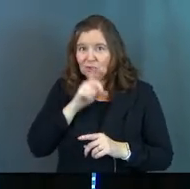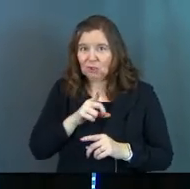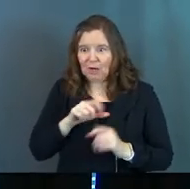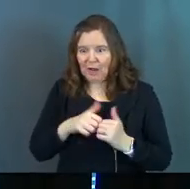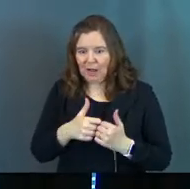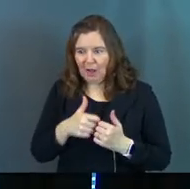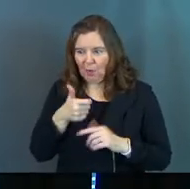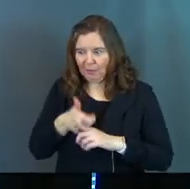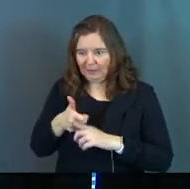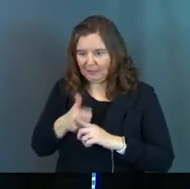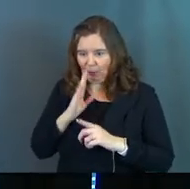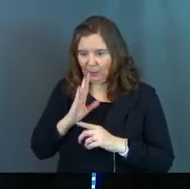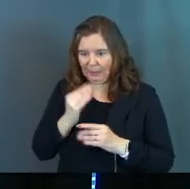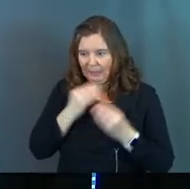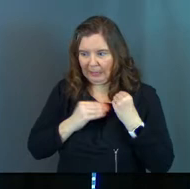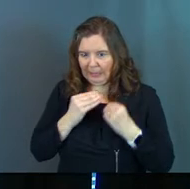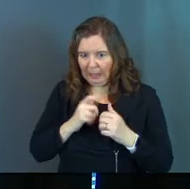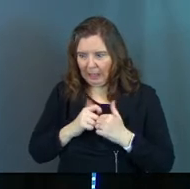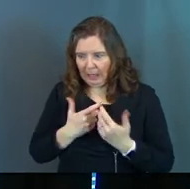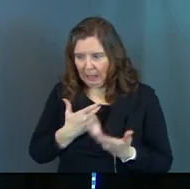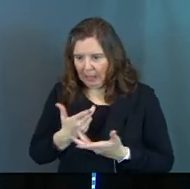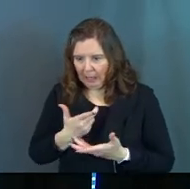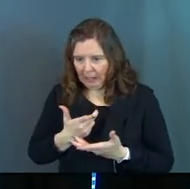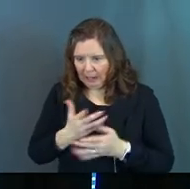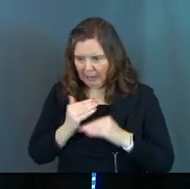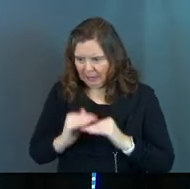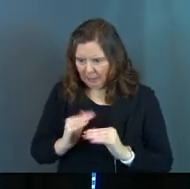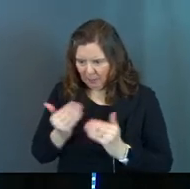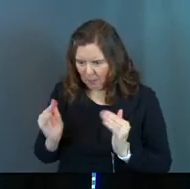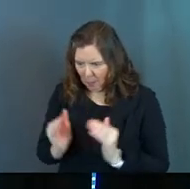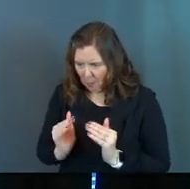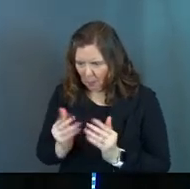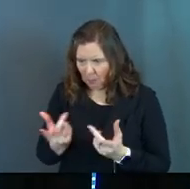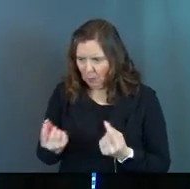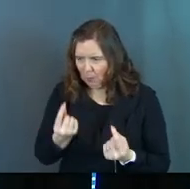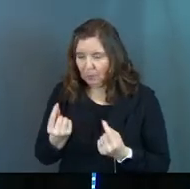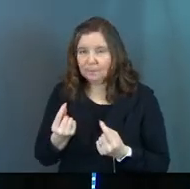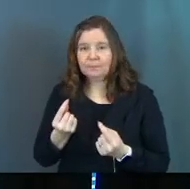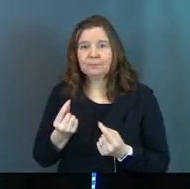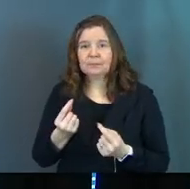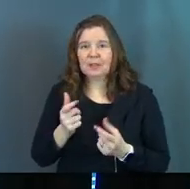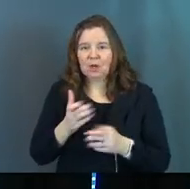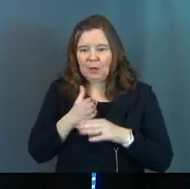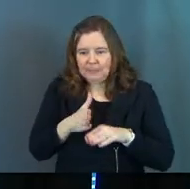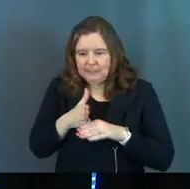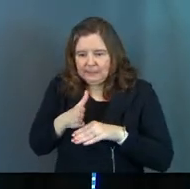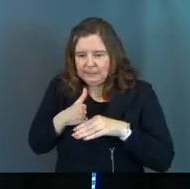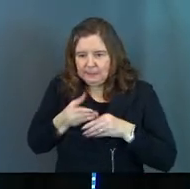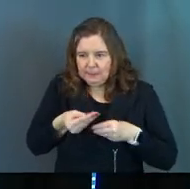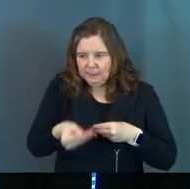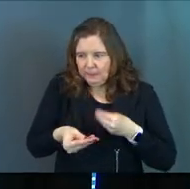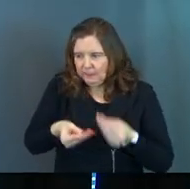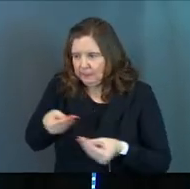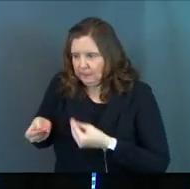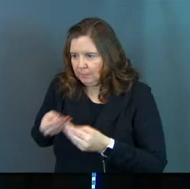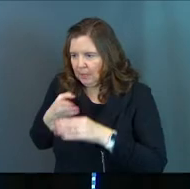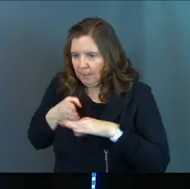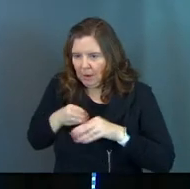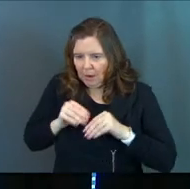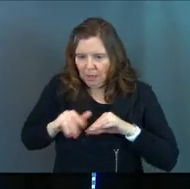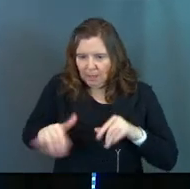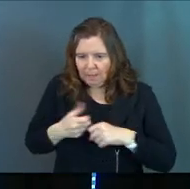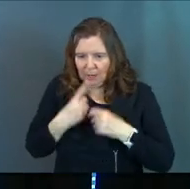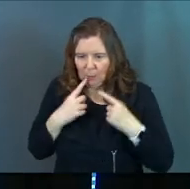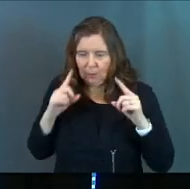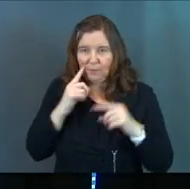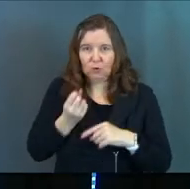sure how they'll even get a meal out of all of this. What are they going to do? They're going to ration it, and they're going to try and spread it out and